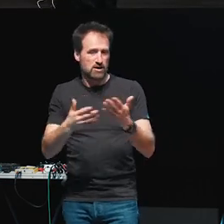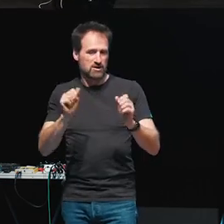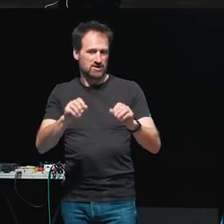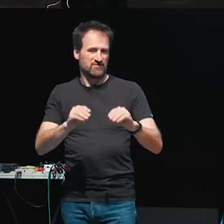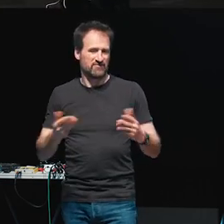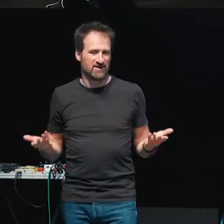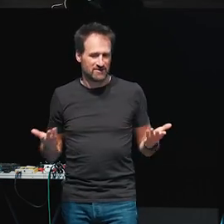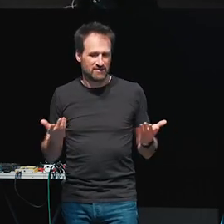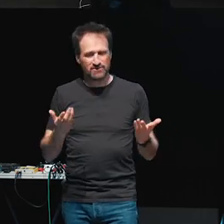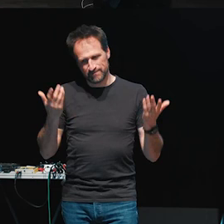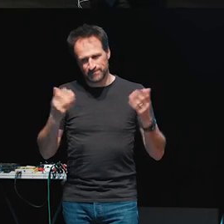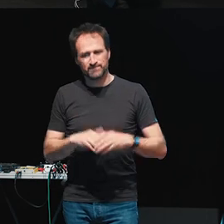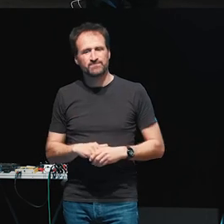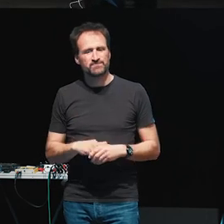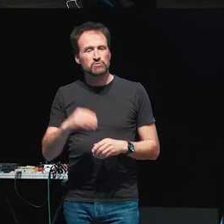low.